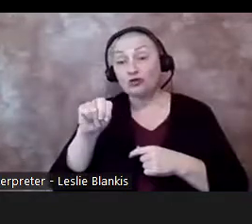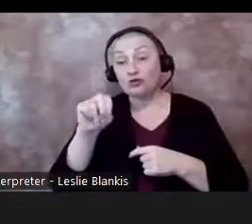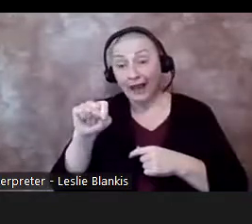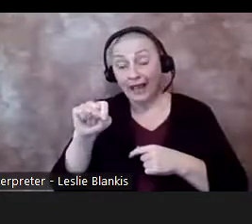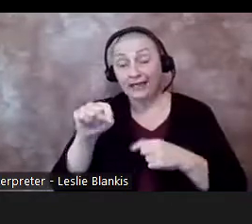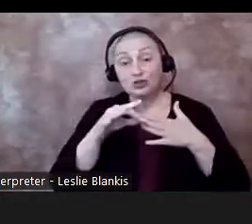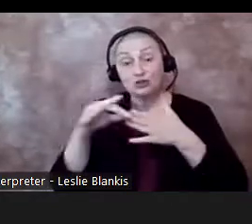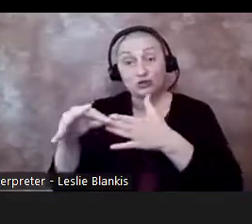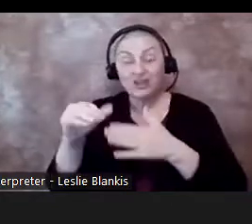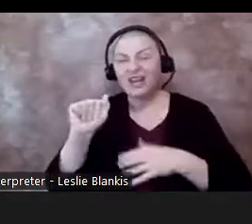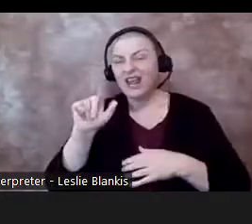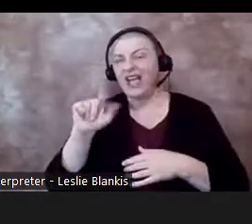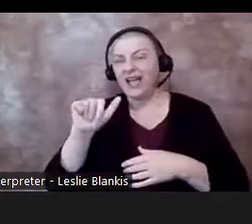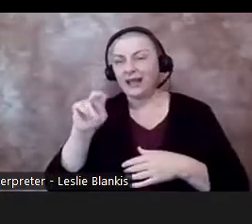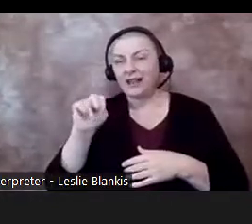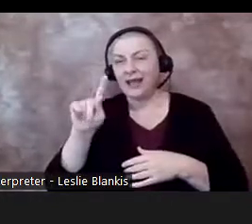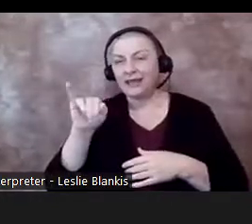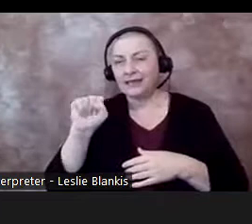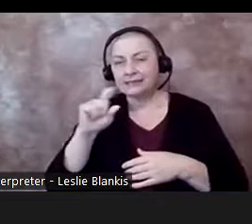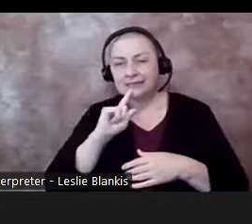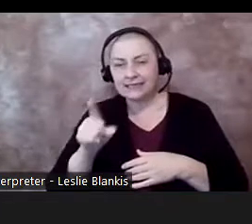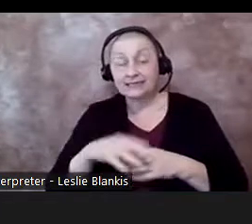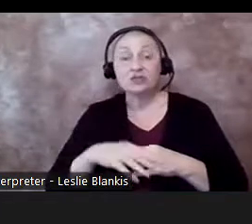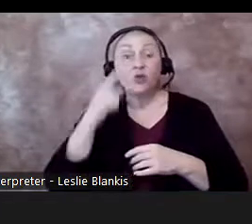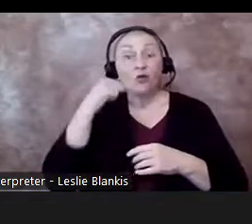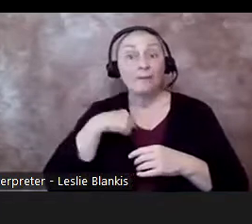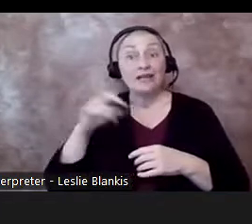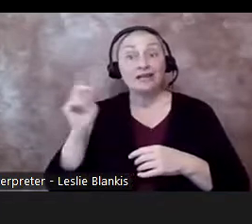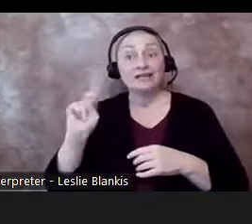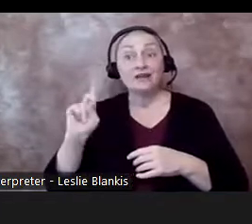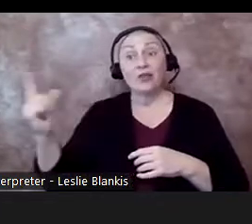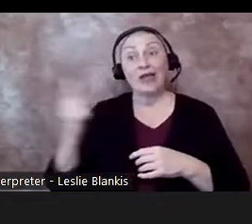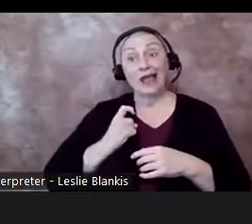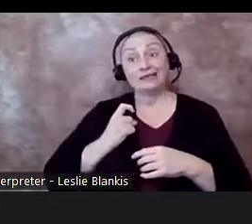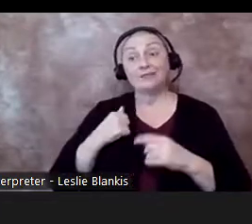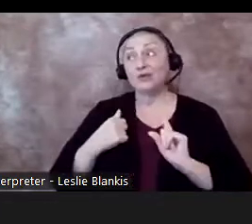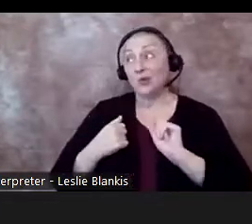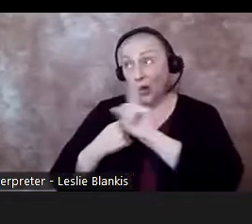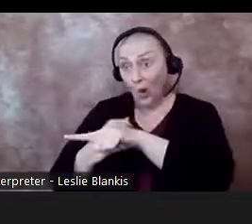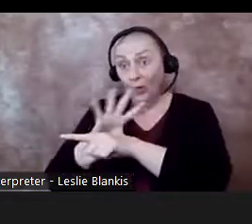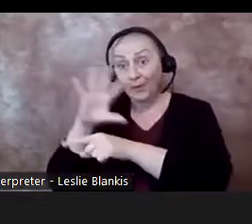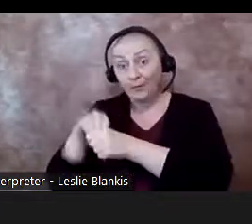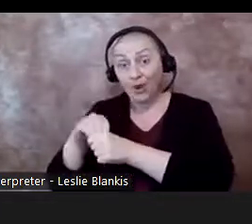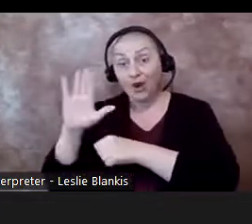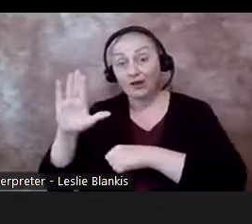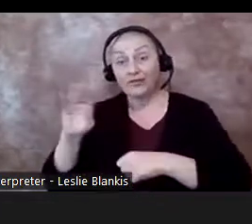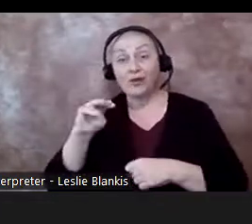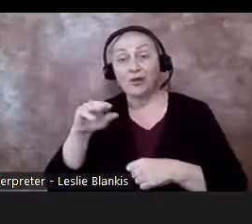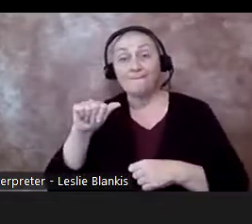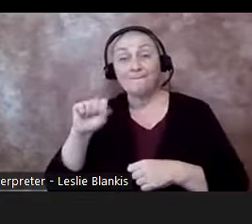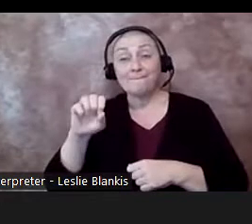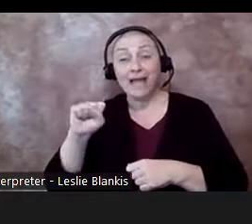least Atlantis is. So for me, like Denver's asked me to come and be part of their mass